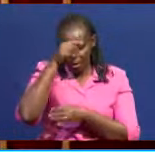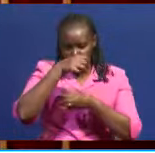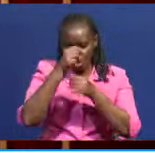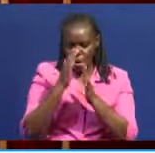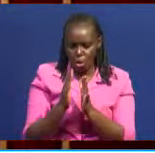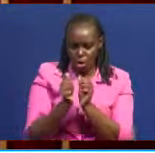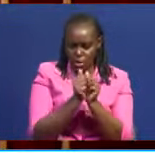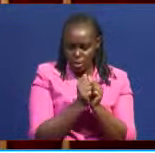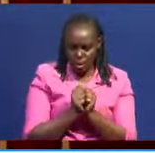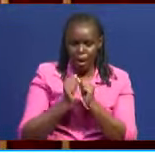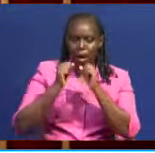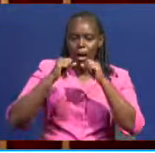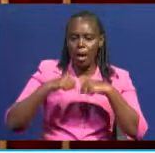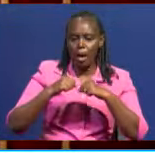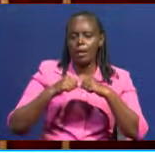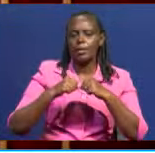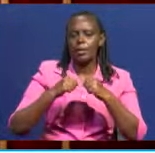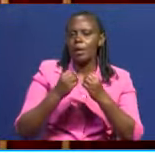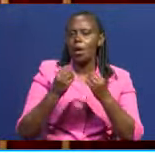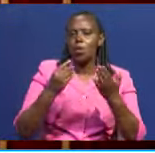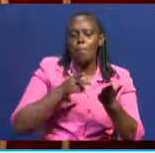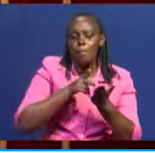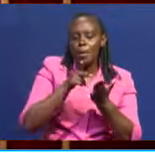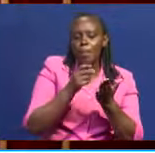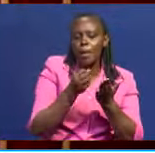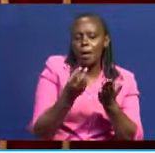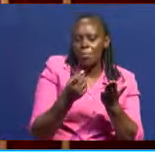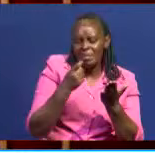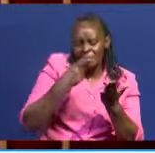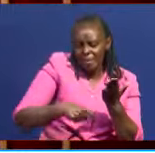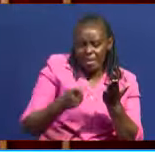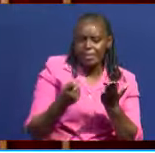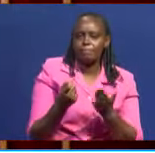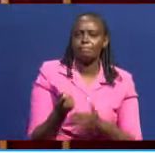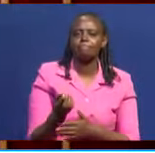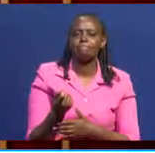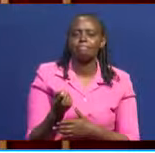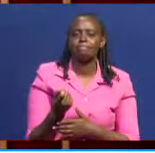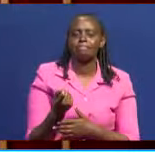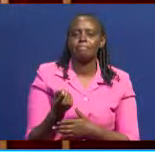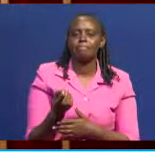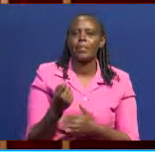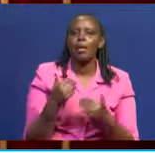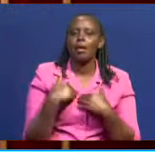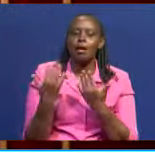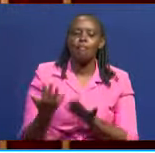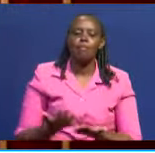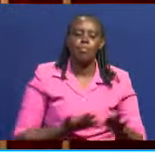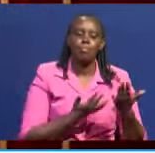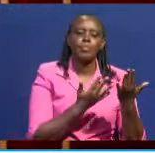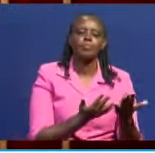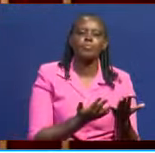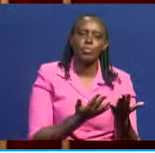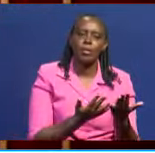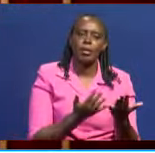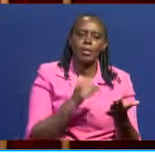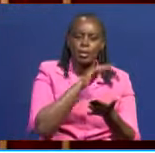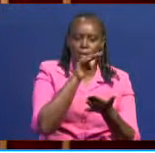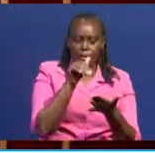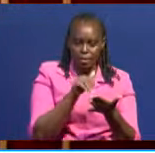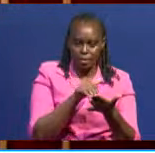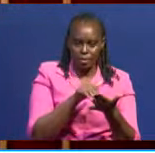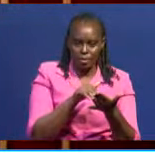stakeholders can agree on what they can charge, but of course very minimal. We have provided a provision in Central